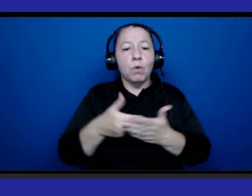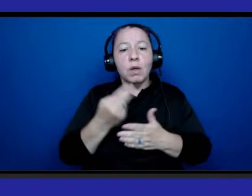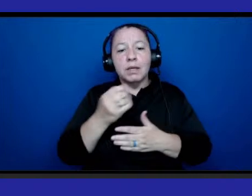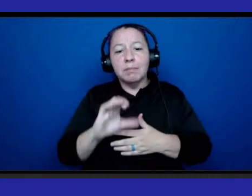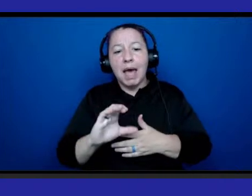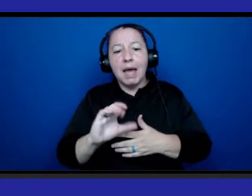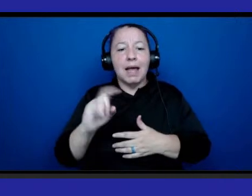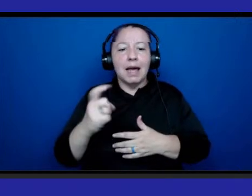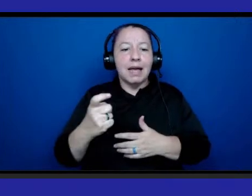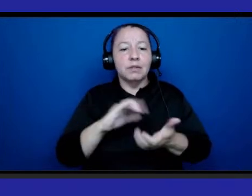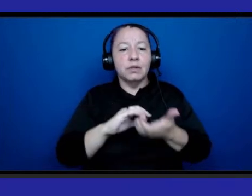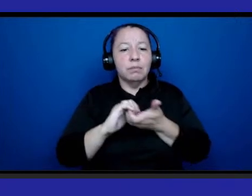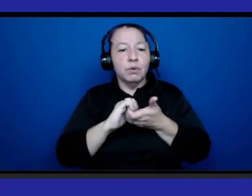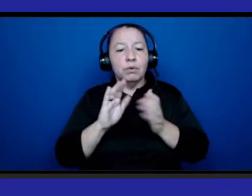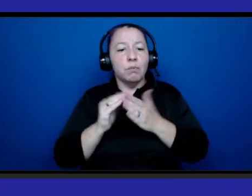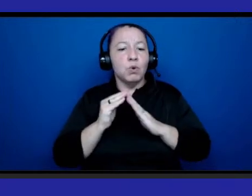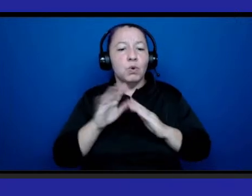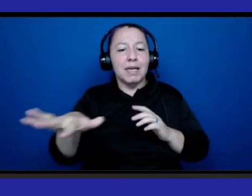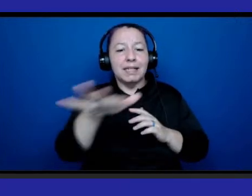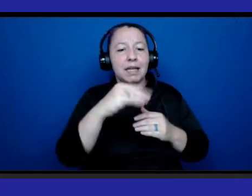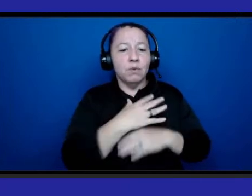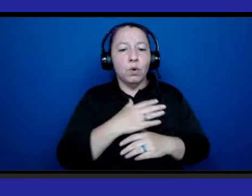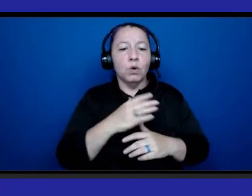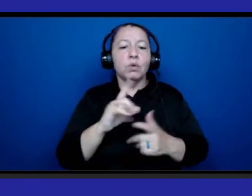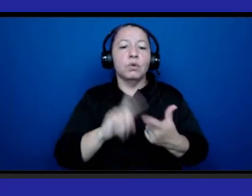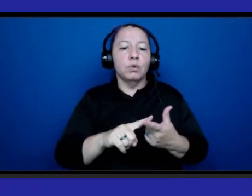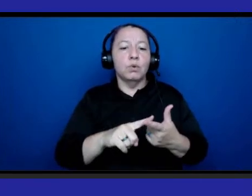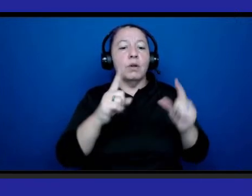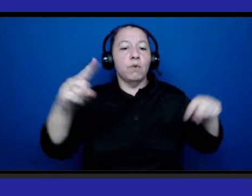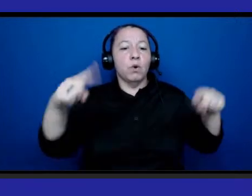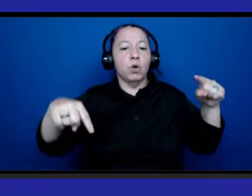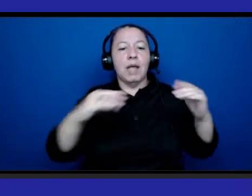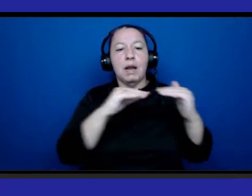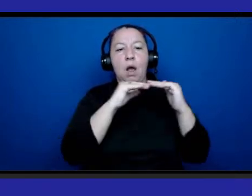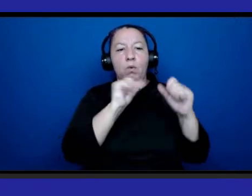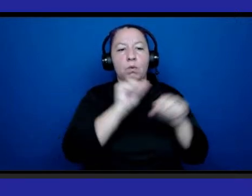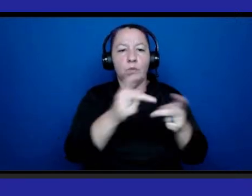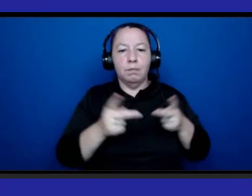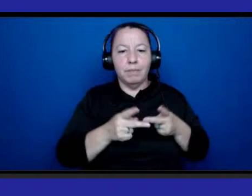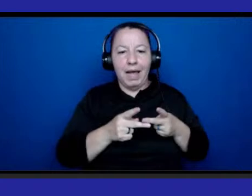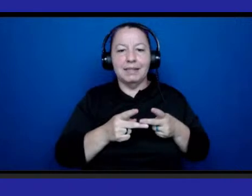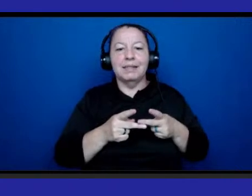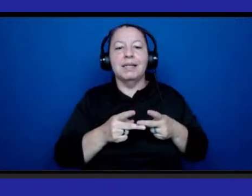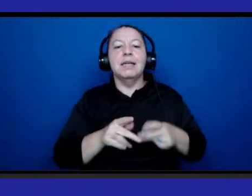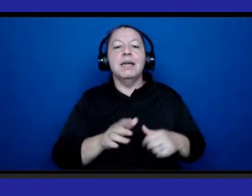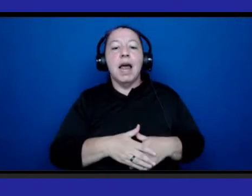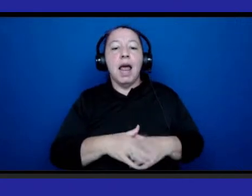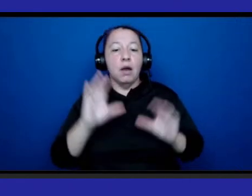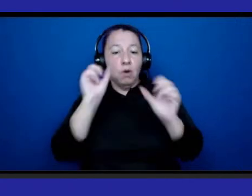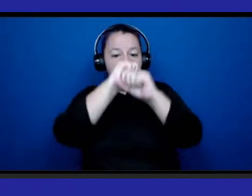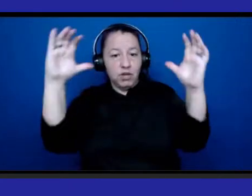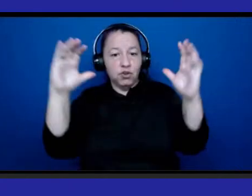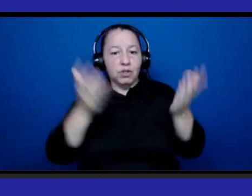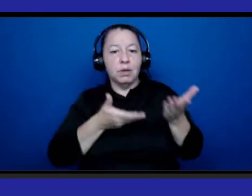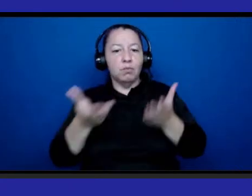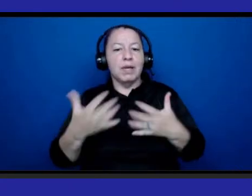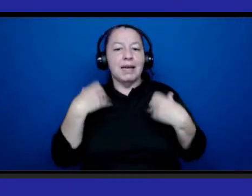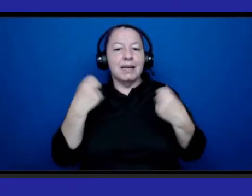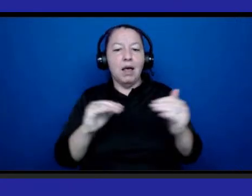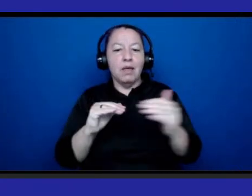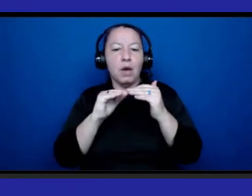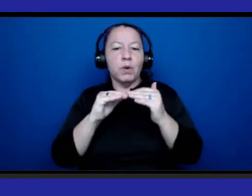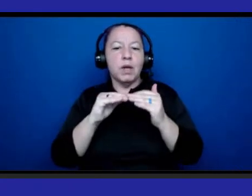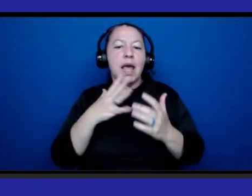a diverse and equitable workplace. And the vision being bringing health, equity, and wellness for all Hispanic Latinx members in the